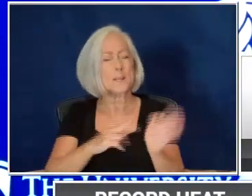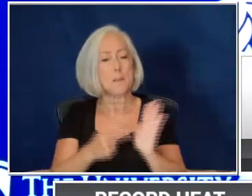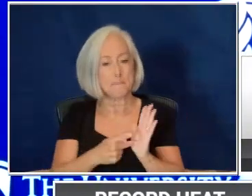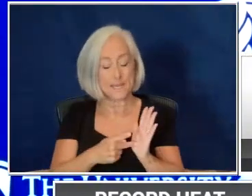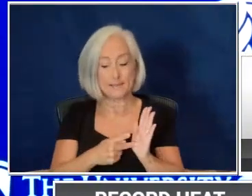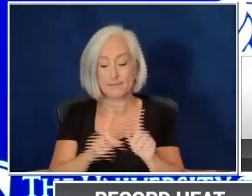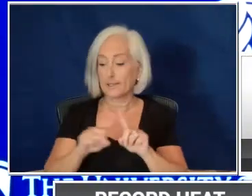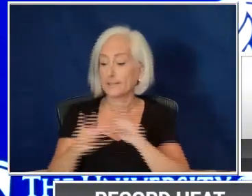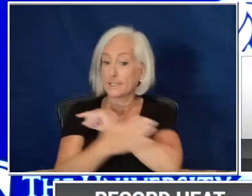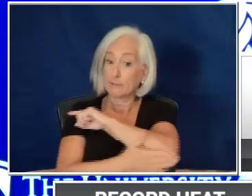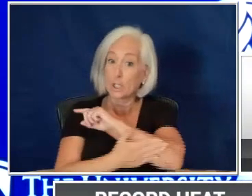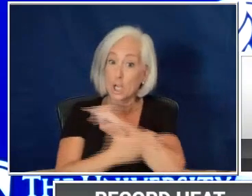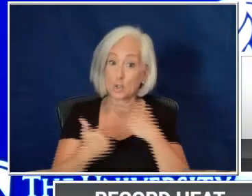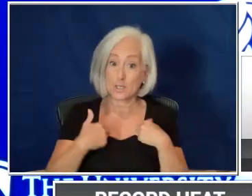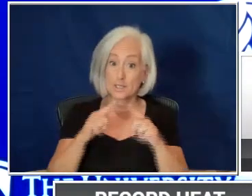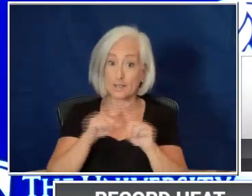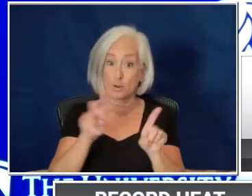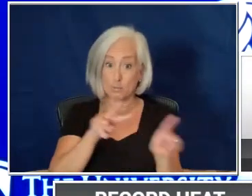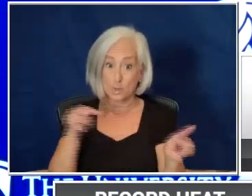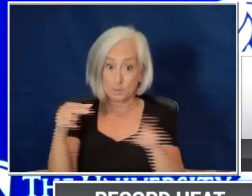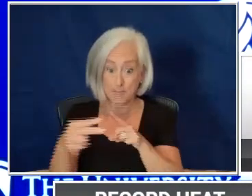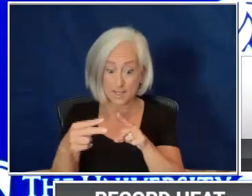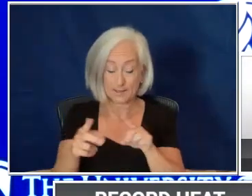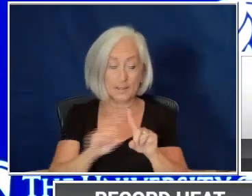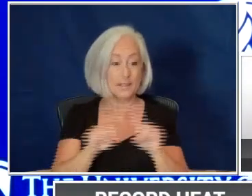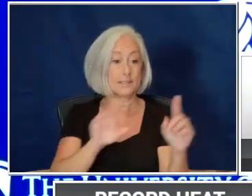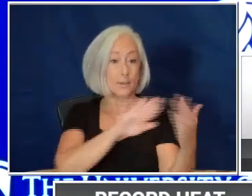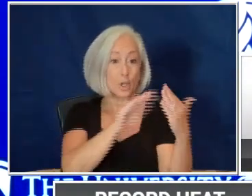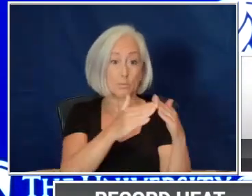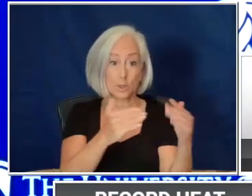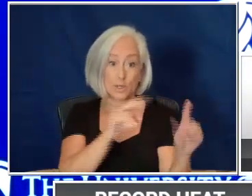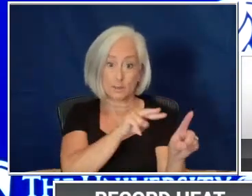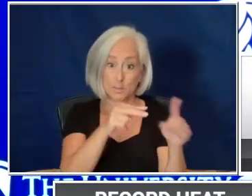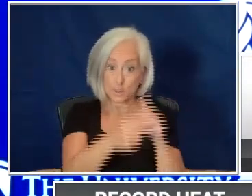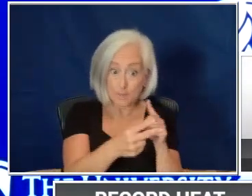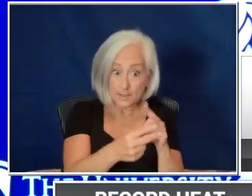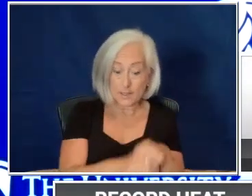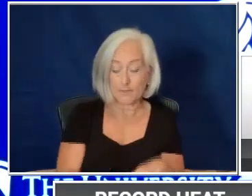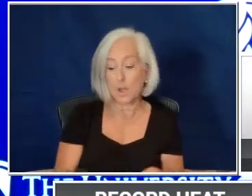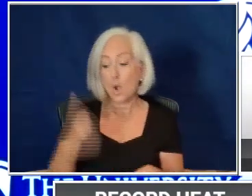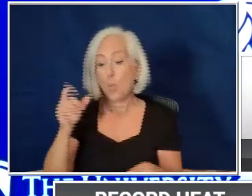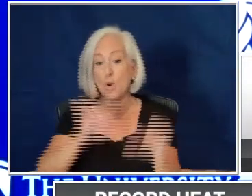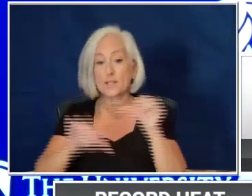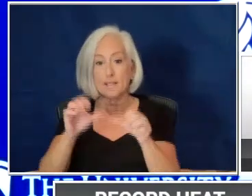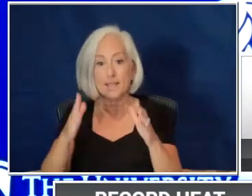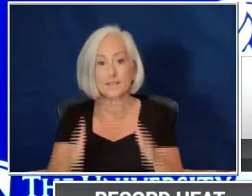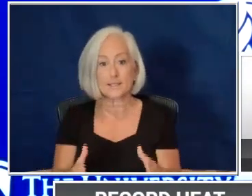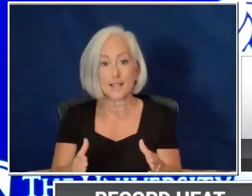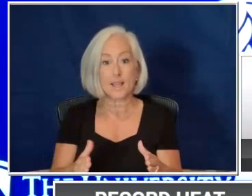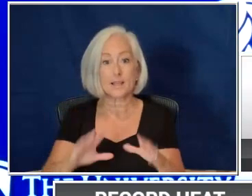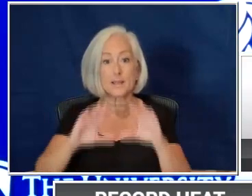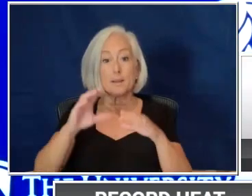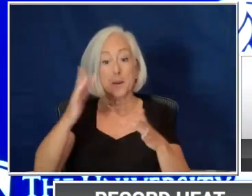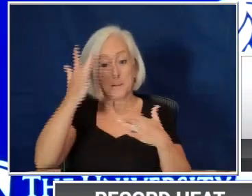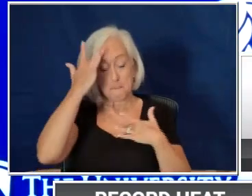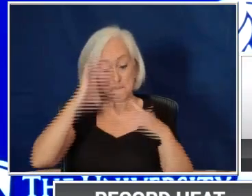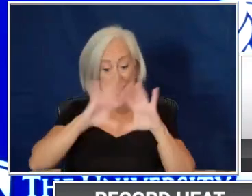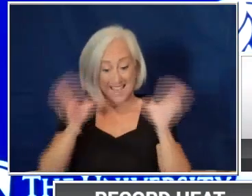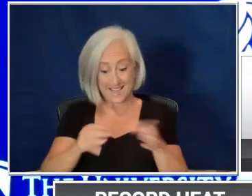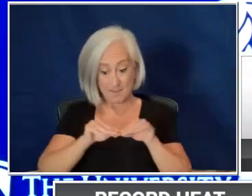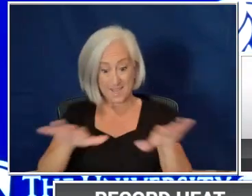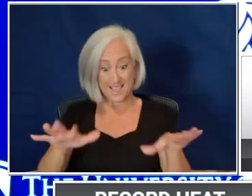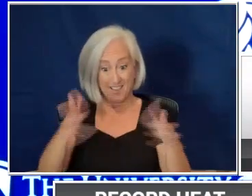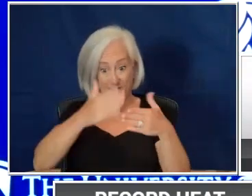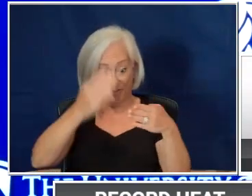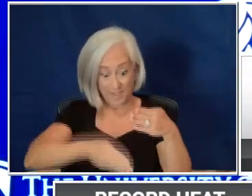communities even. One scientist said that, the pandemic is over when we get back to our regular lives,